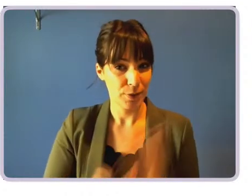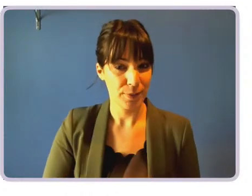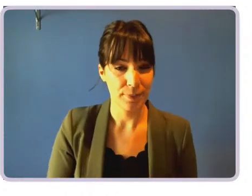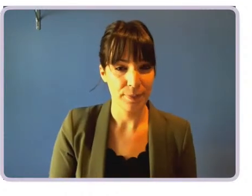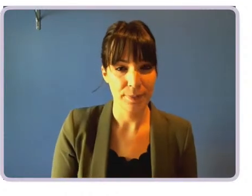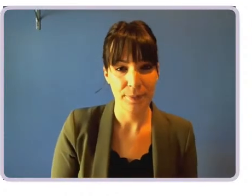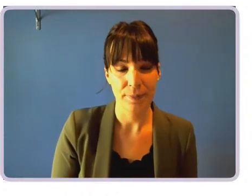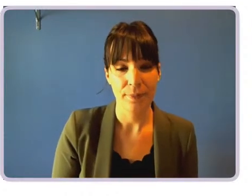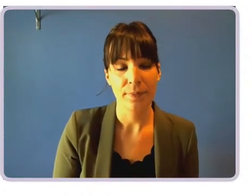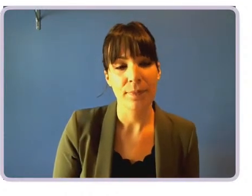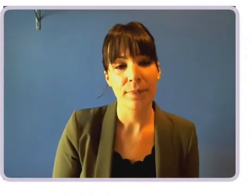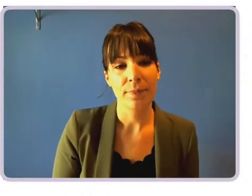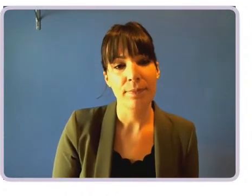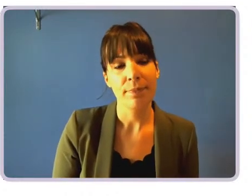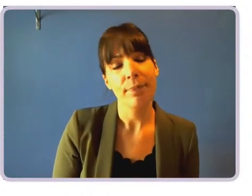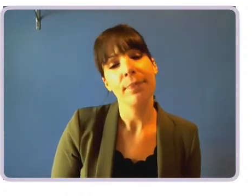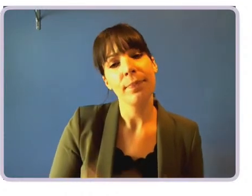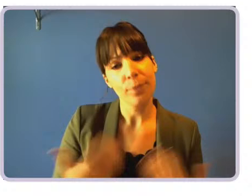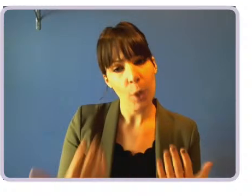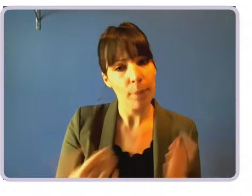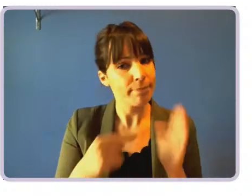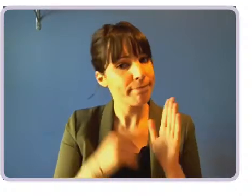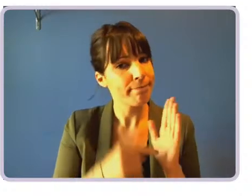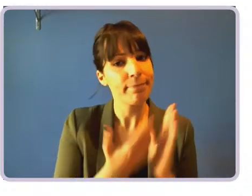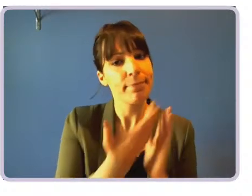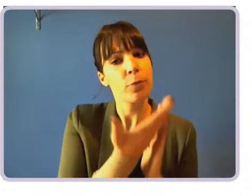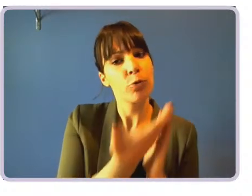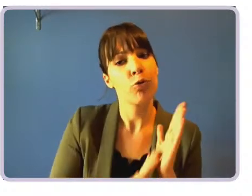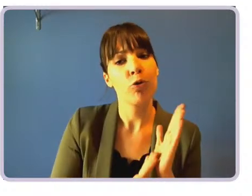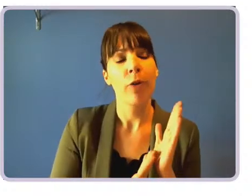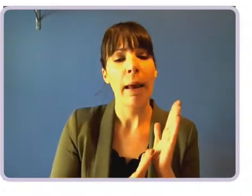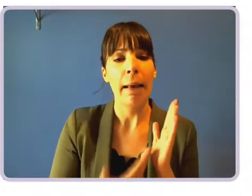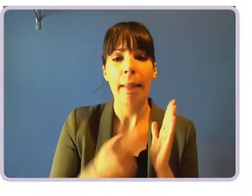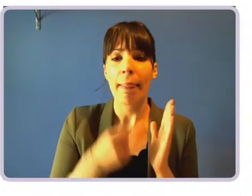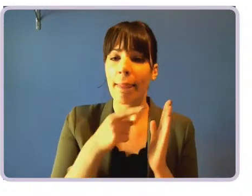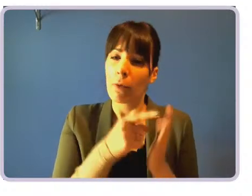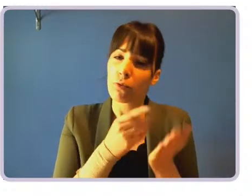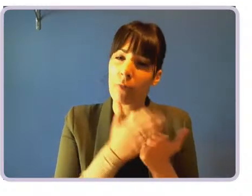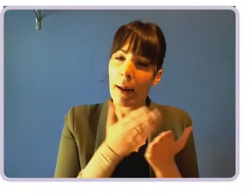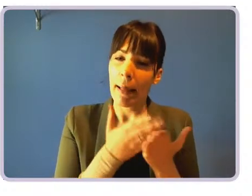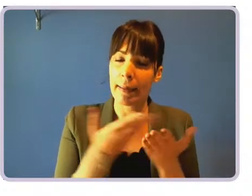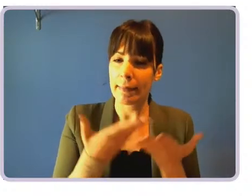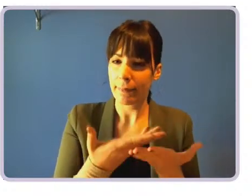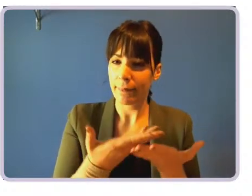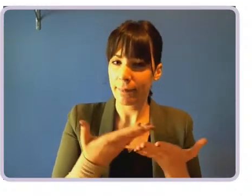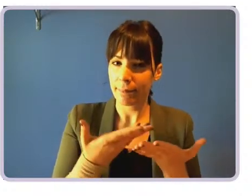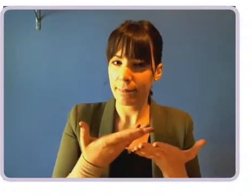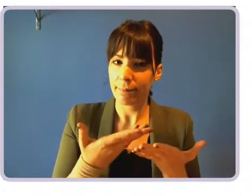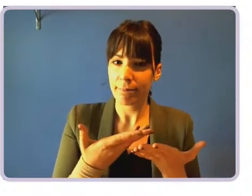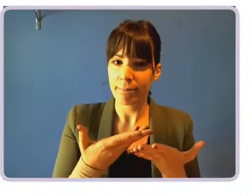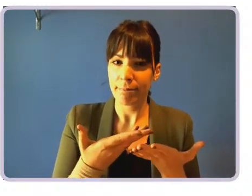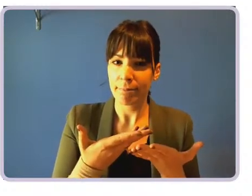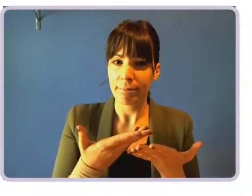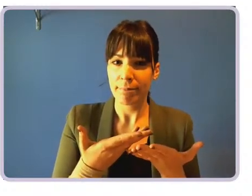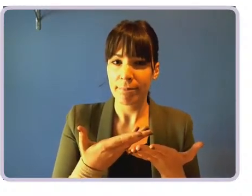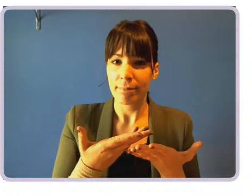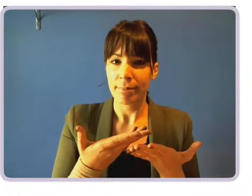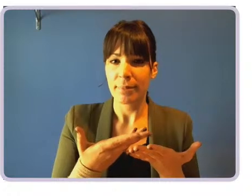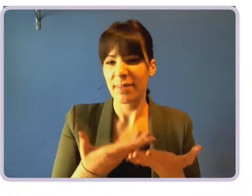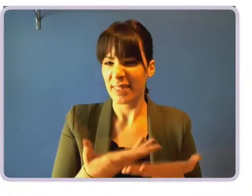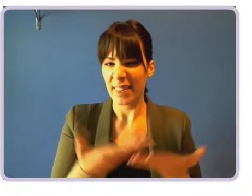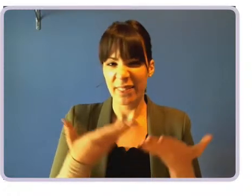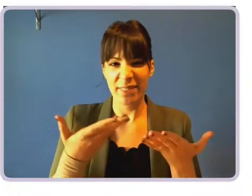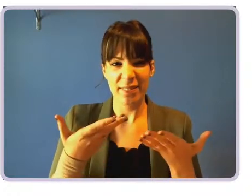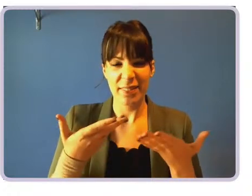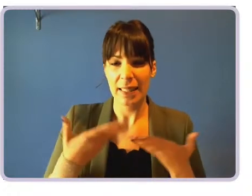And this story, it forms the foundations of the house, I suppose you could call it the house we are building